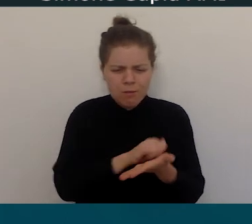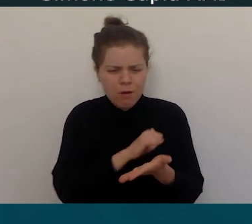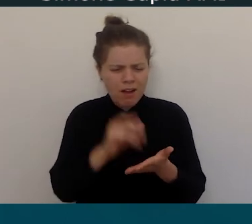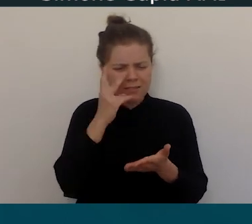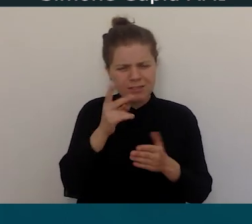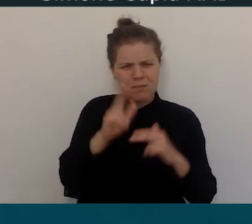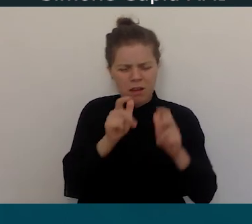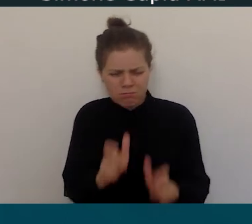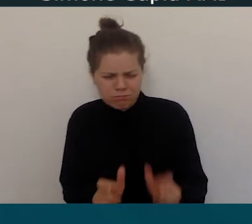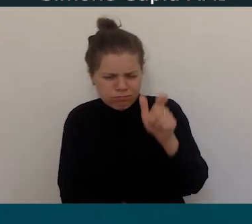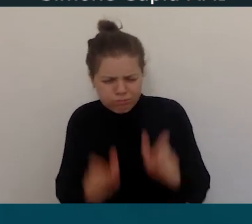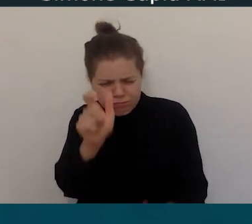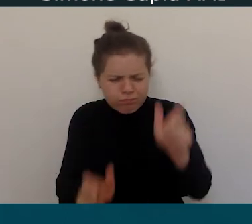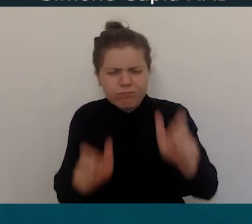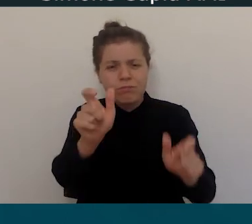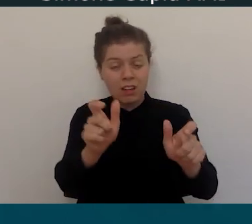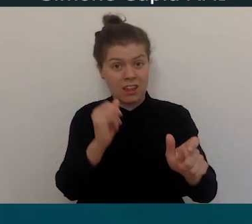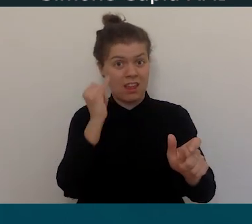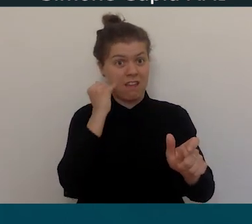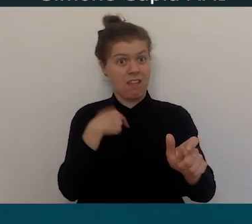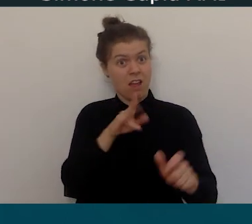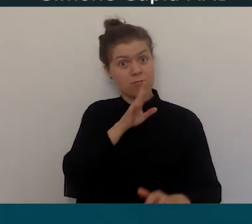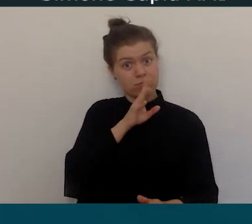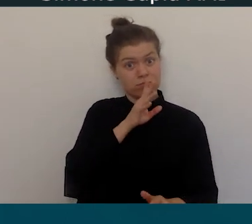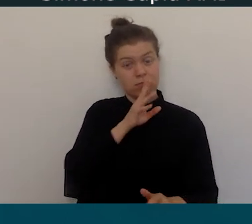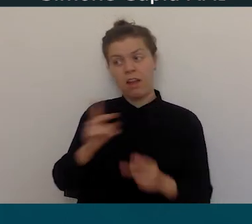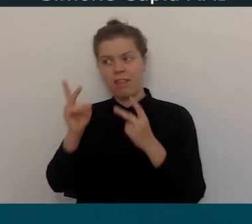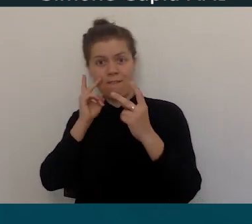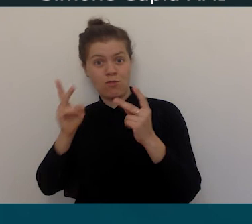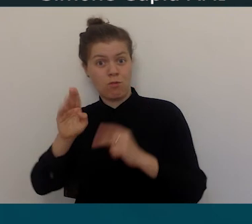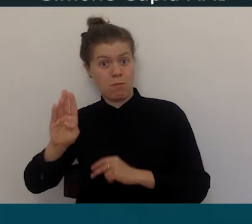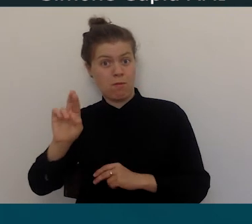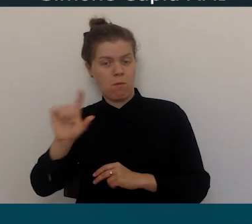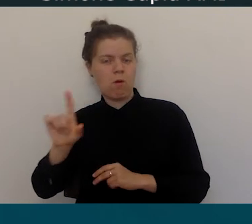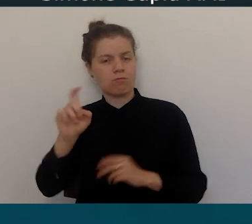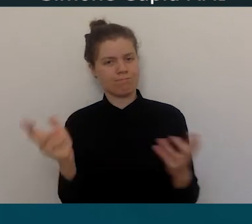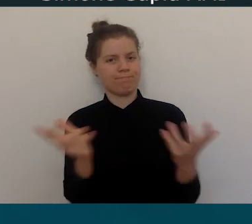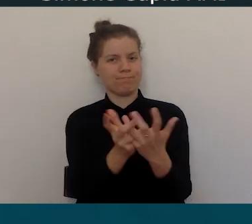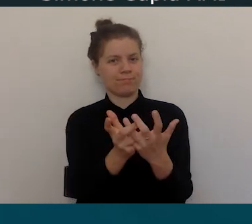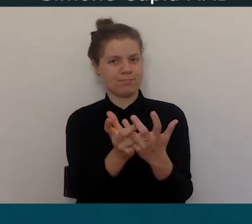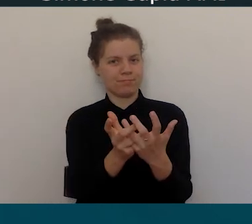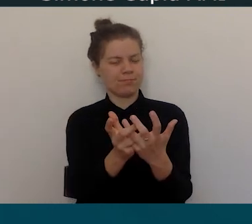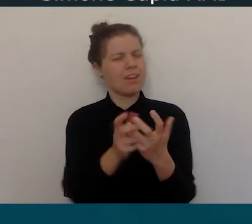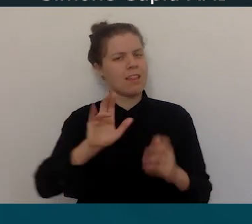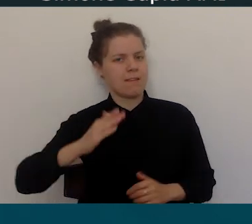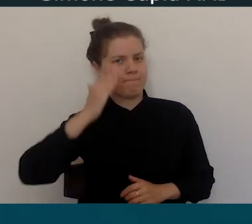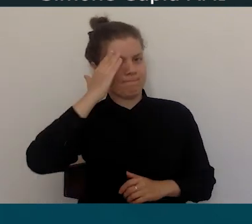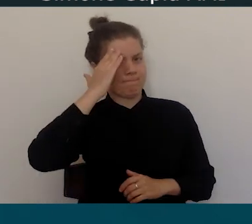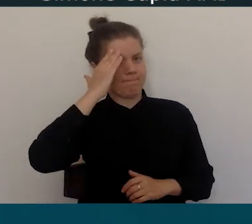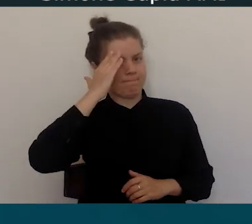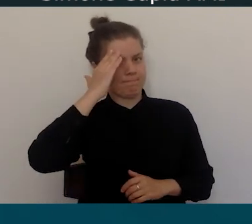York. If I say that, my B-roll should show the skyscrapers of Manhattan, New York. Be very cognizant of